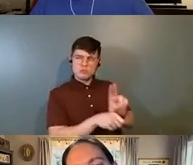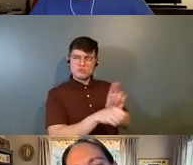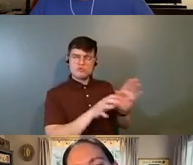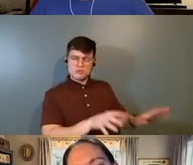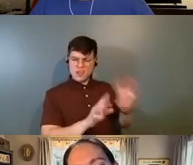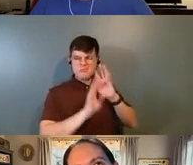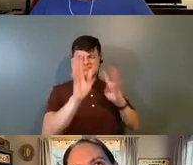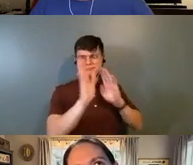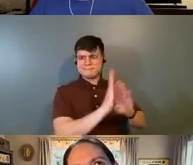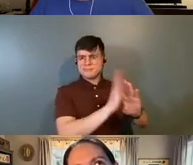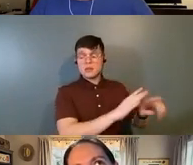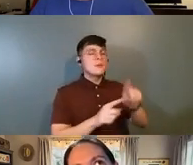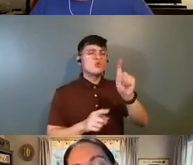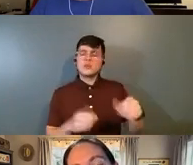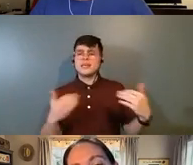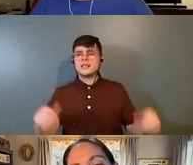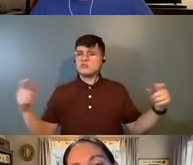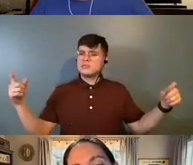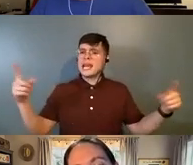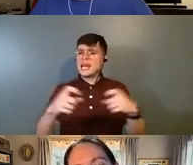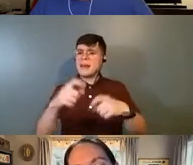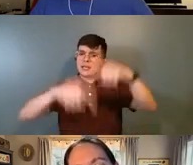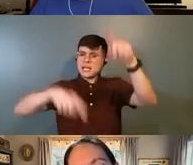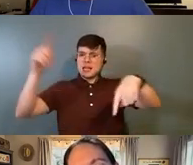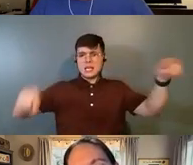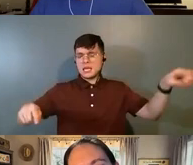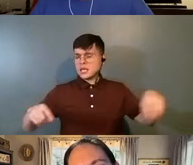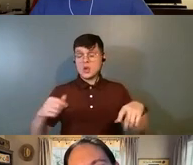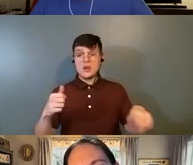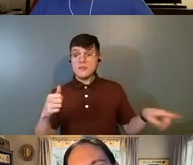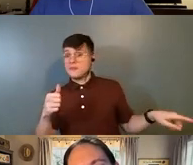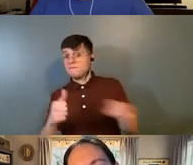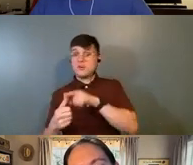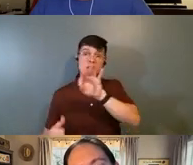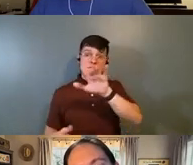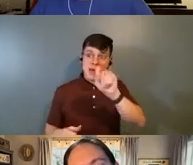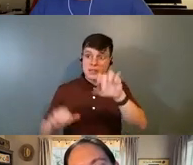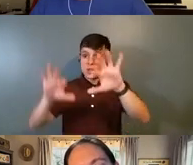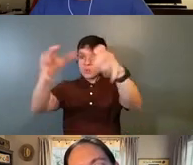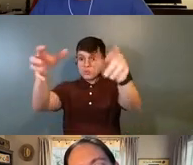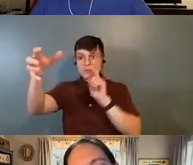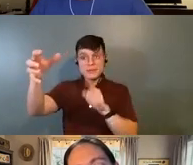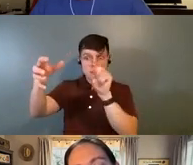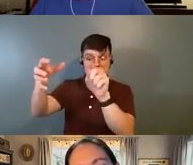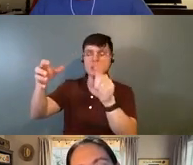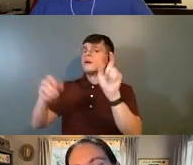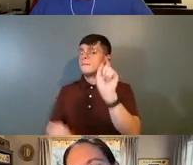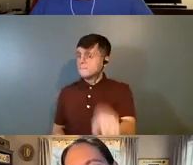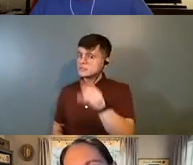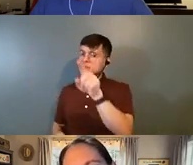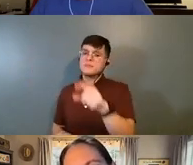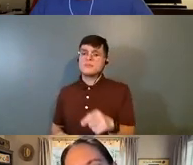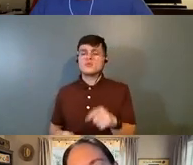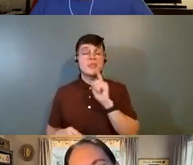I think you need to dynamically, whatever the first facet group is, you need to have an, so these